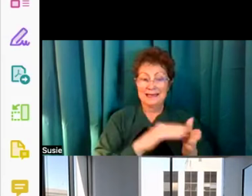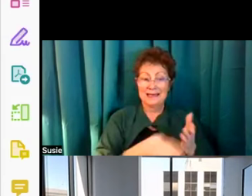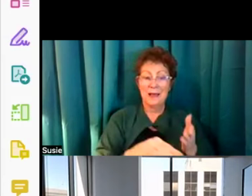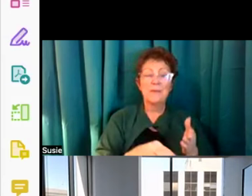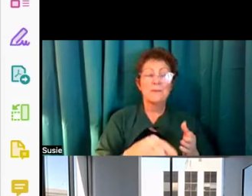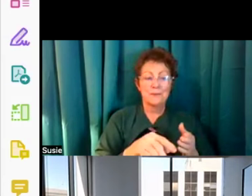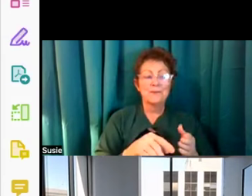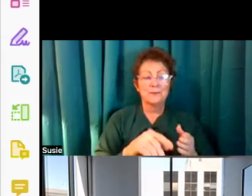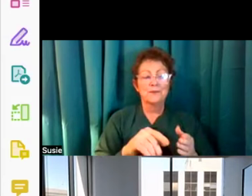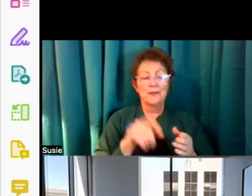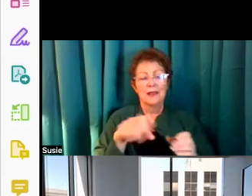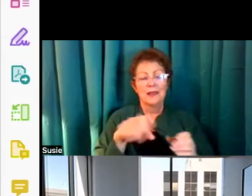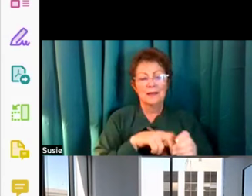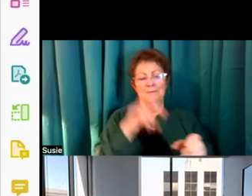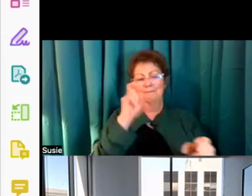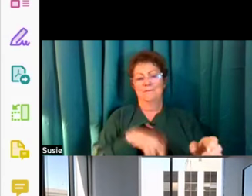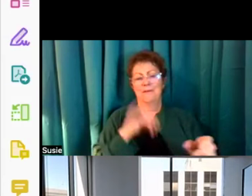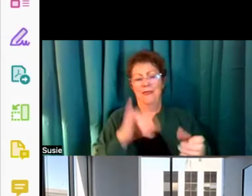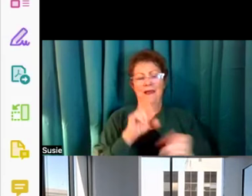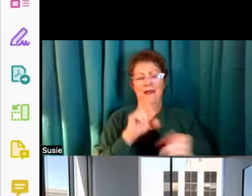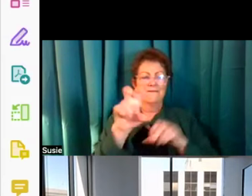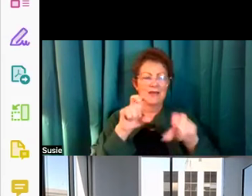redeemed out of that investment.